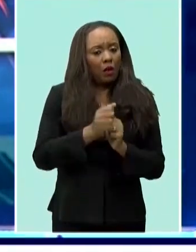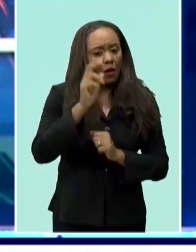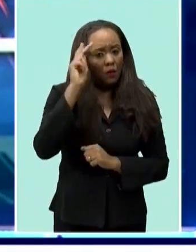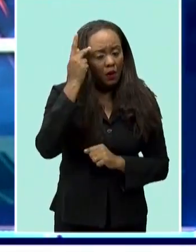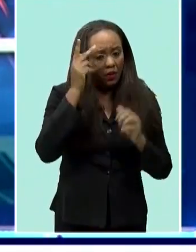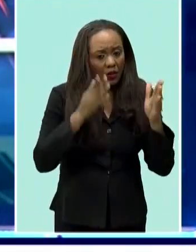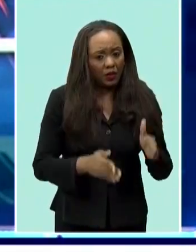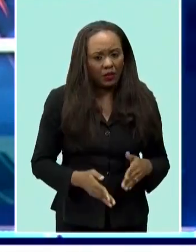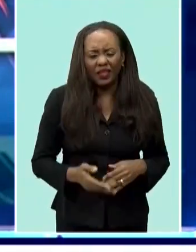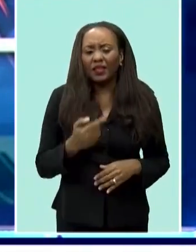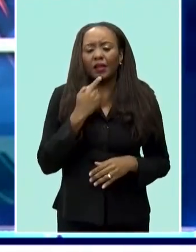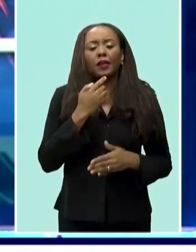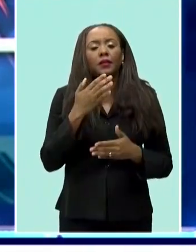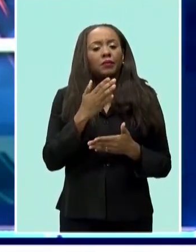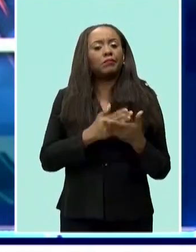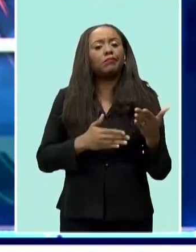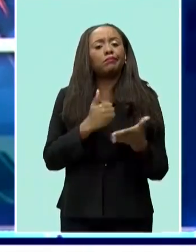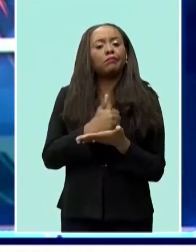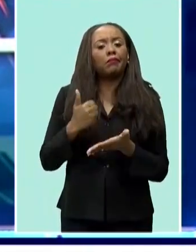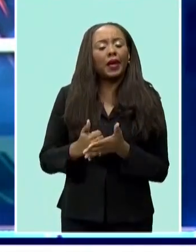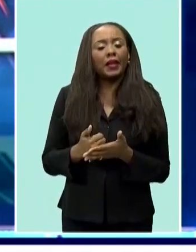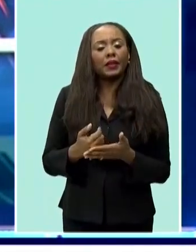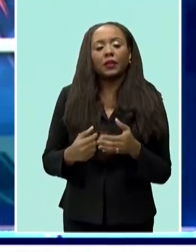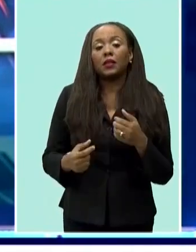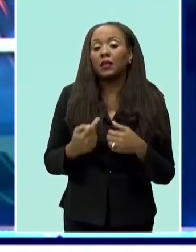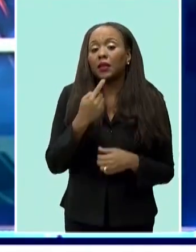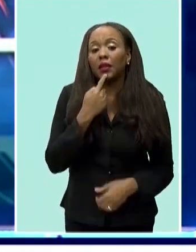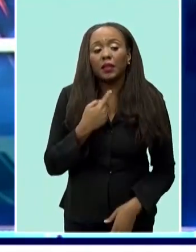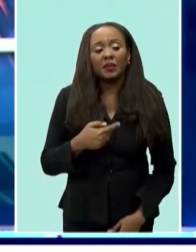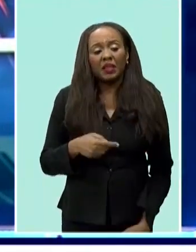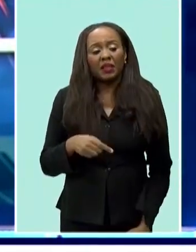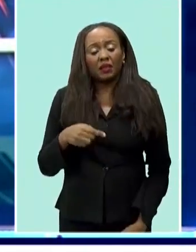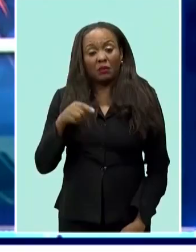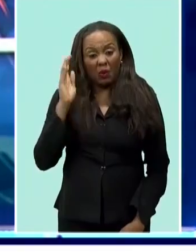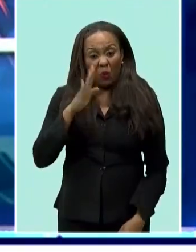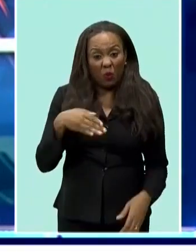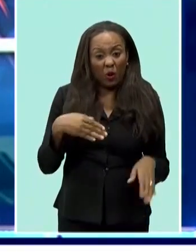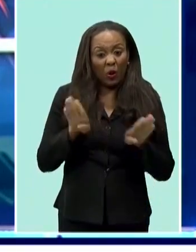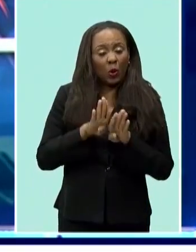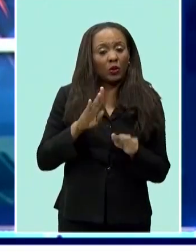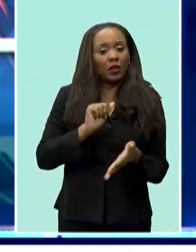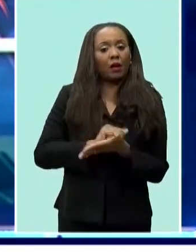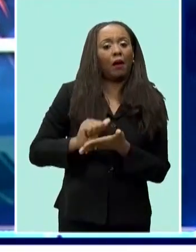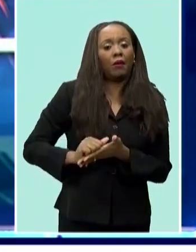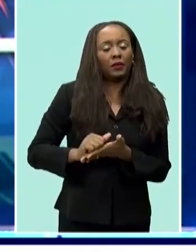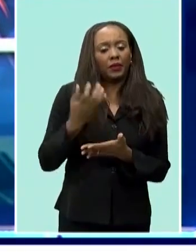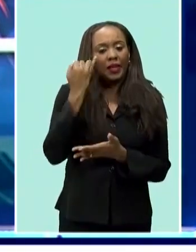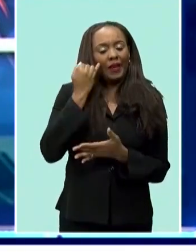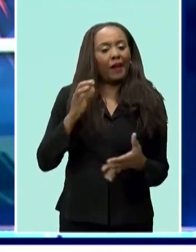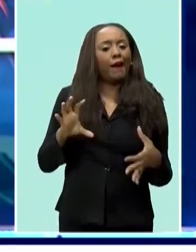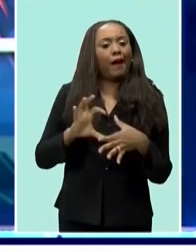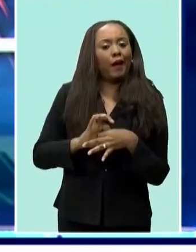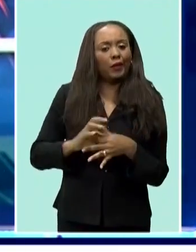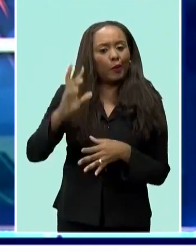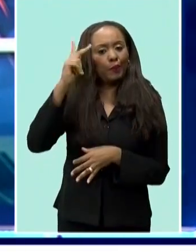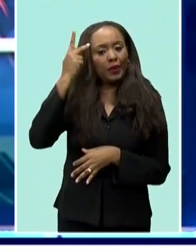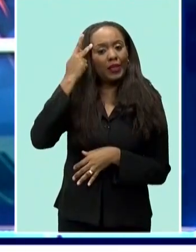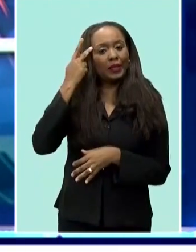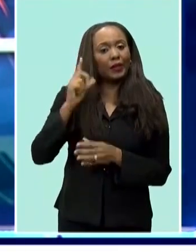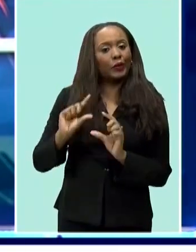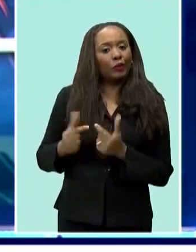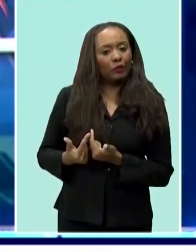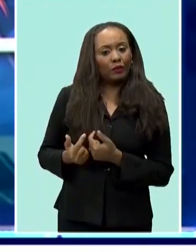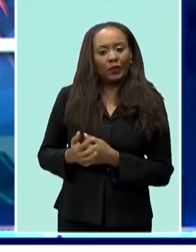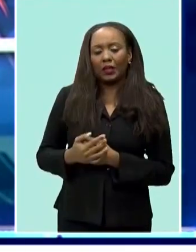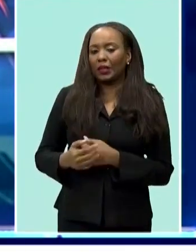Toppin. According to him, some banks are now threatening to close the accounts of those they term politically exposed. Minister Toppin